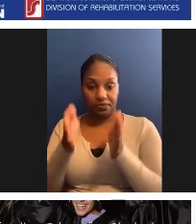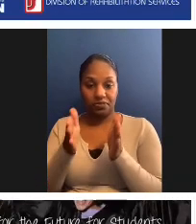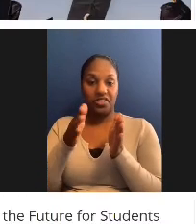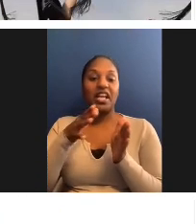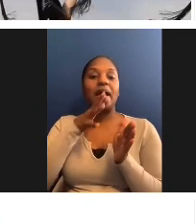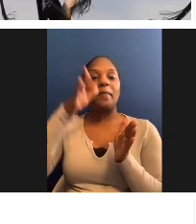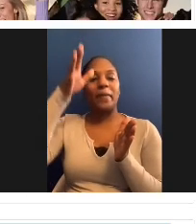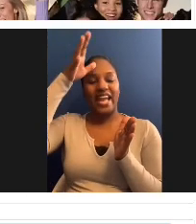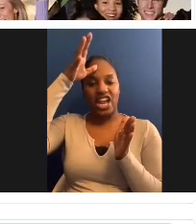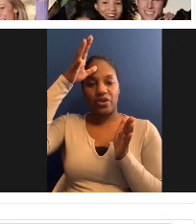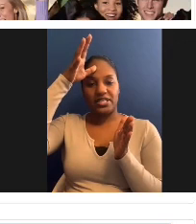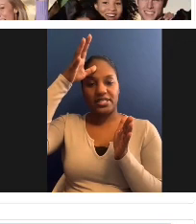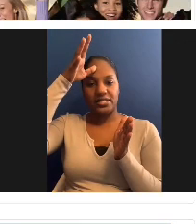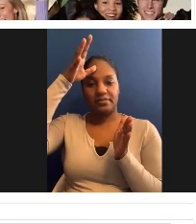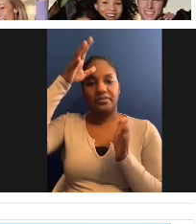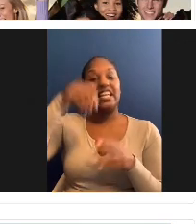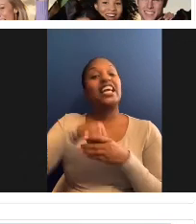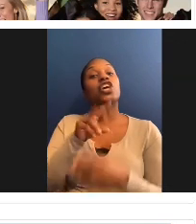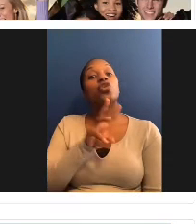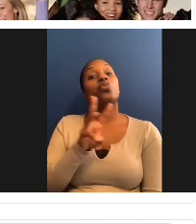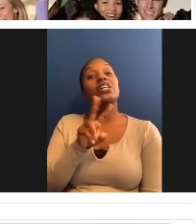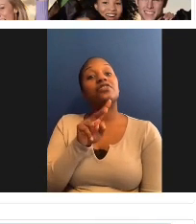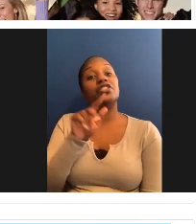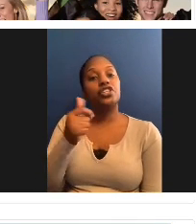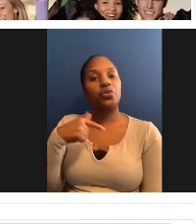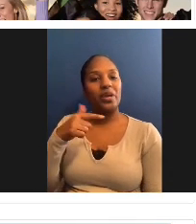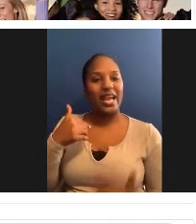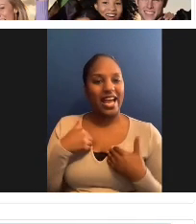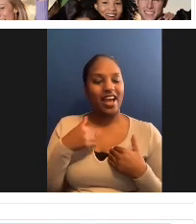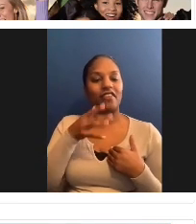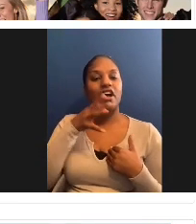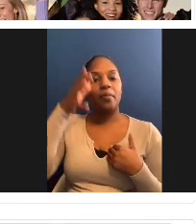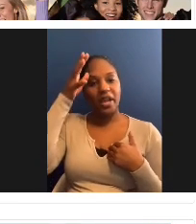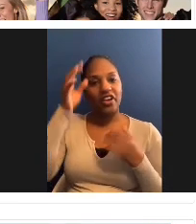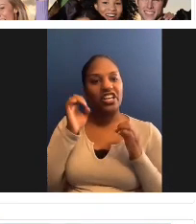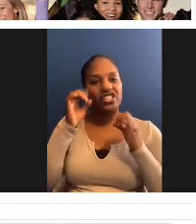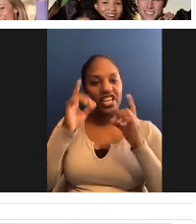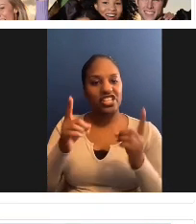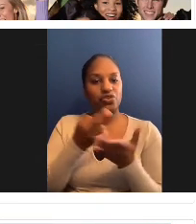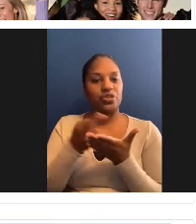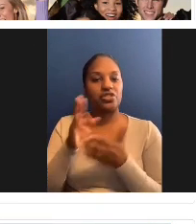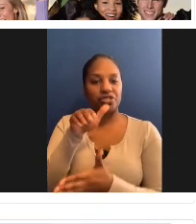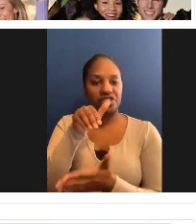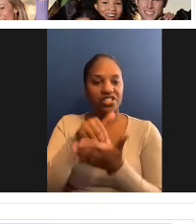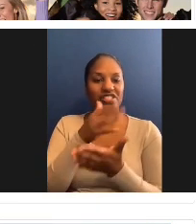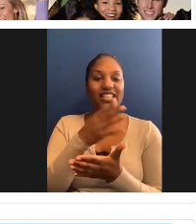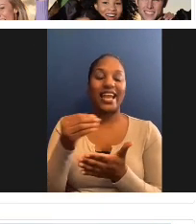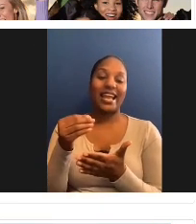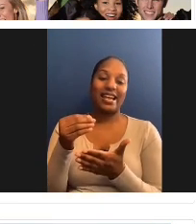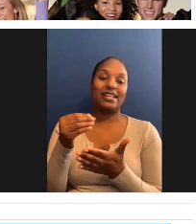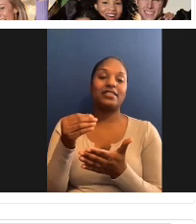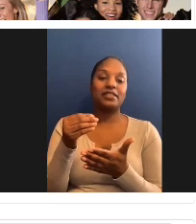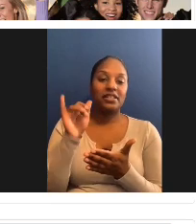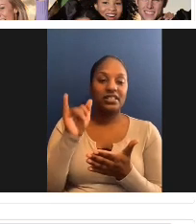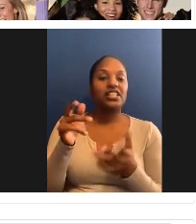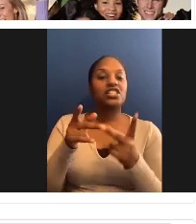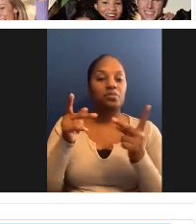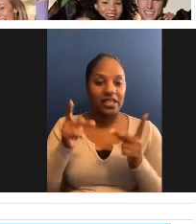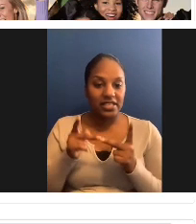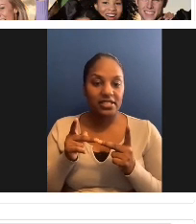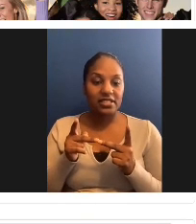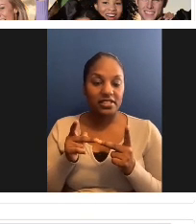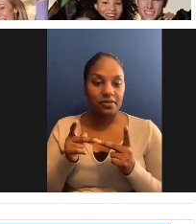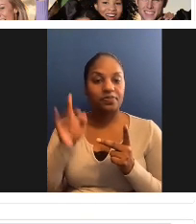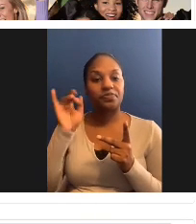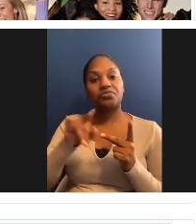This in West Virginia, we have parent educator resource centers, and those are places